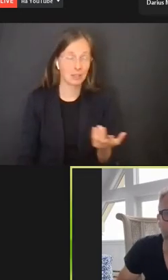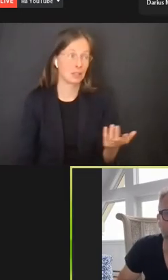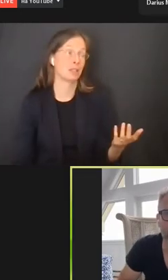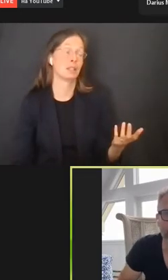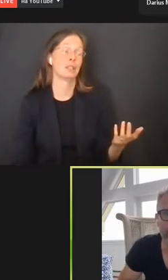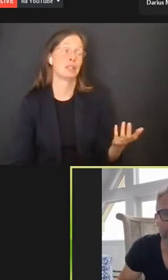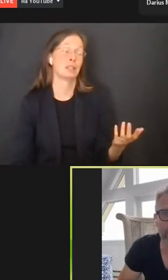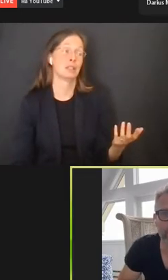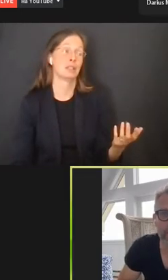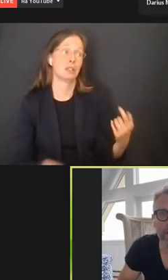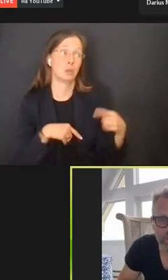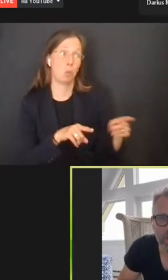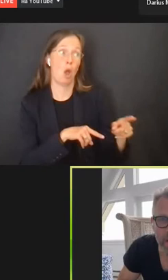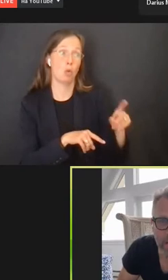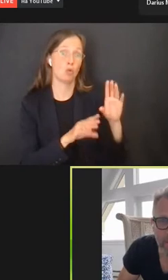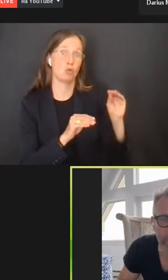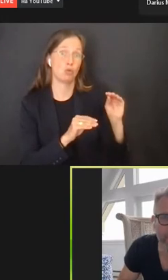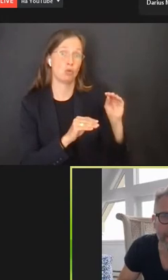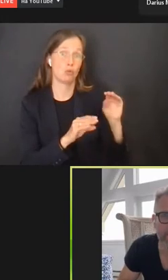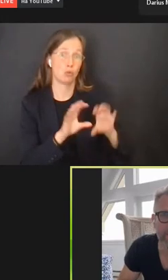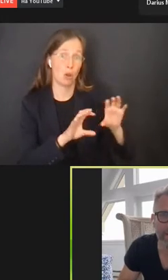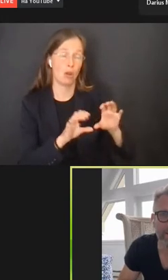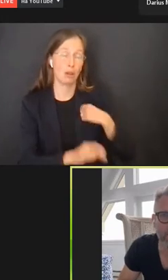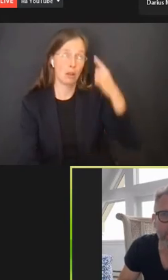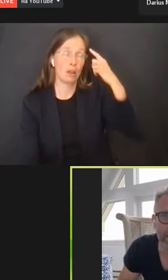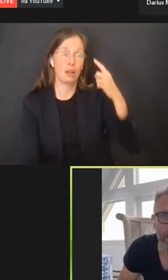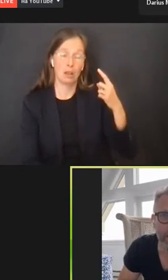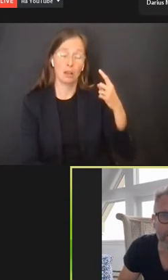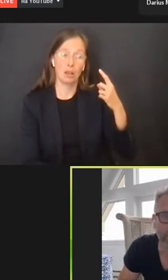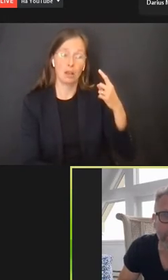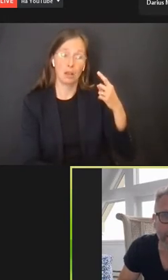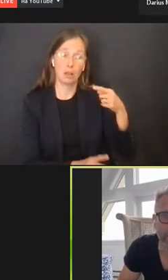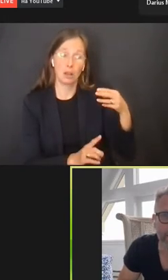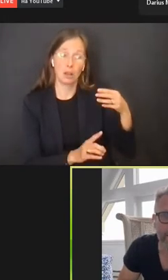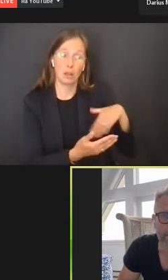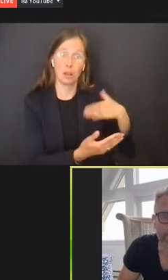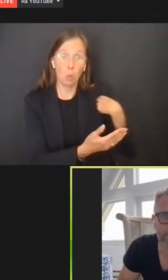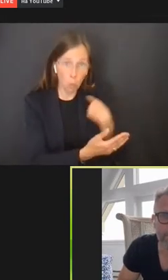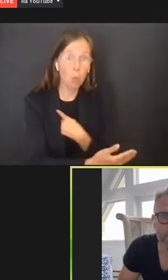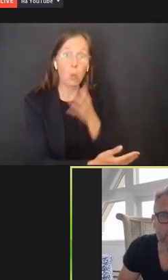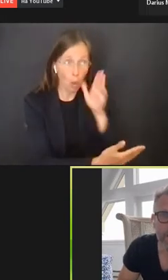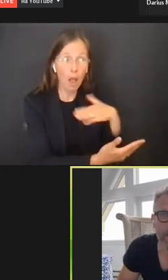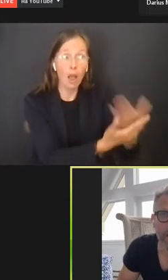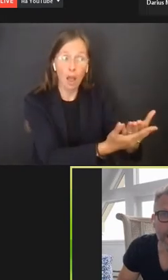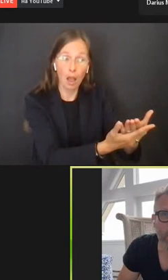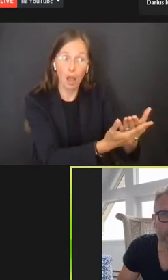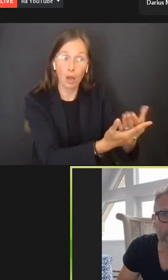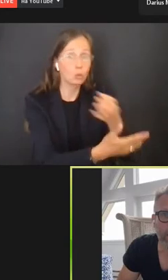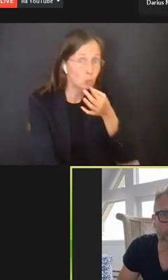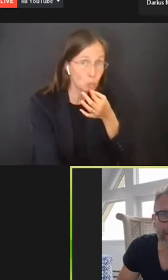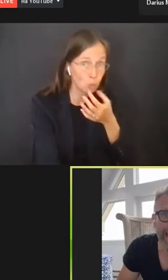when you were talking, because there's going to come a point, and it's not terribly not long from now, where